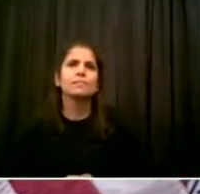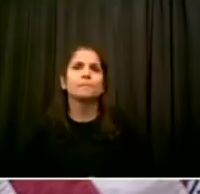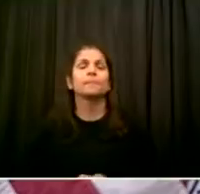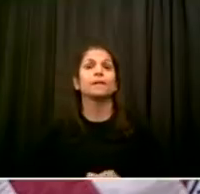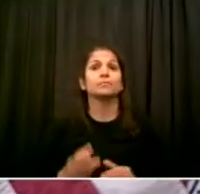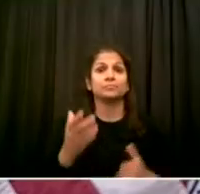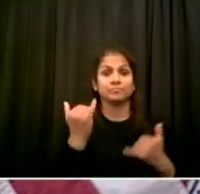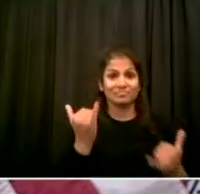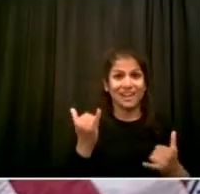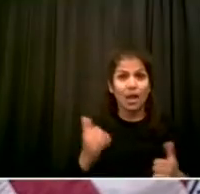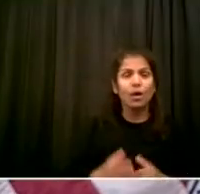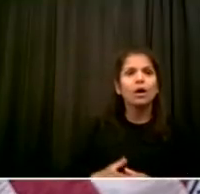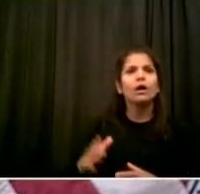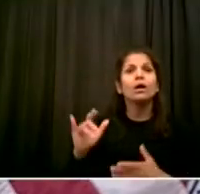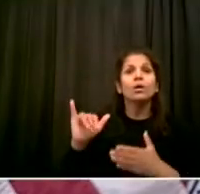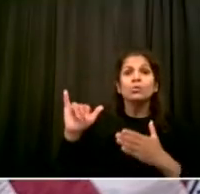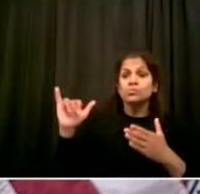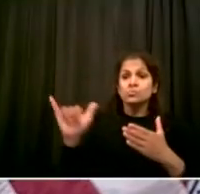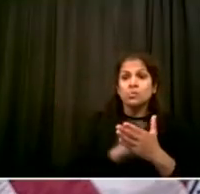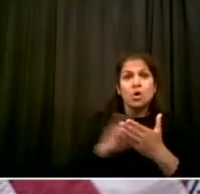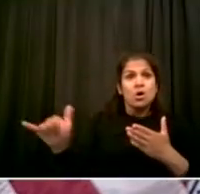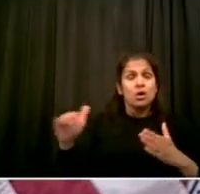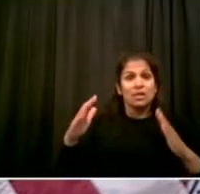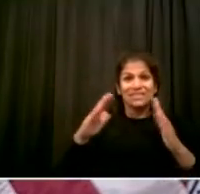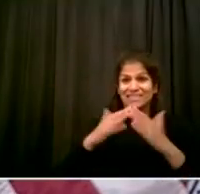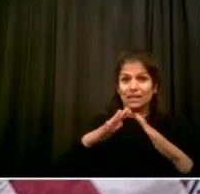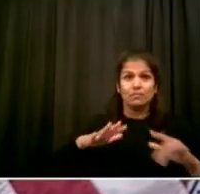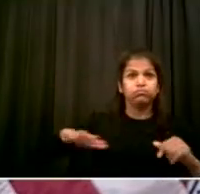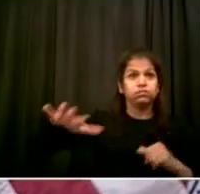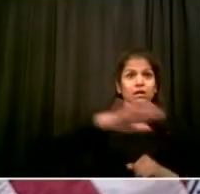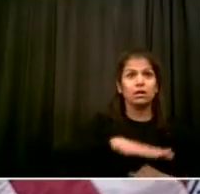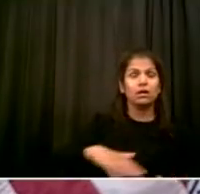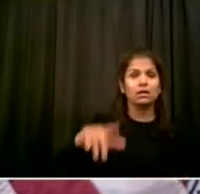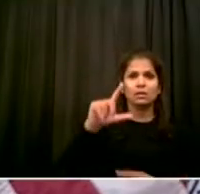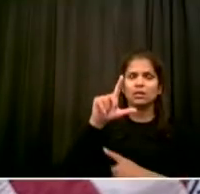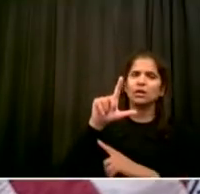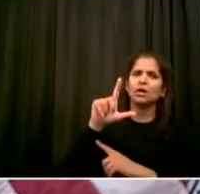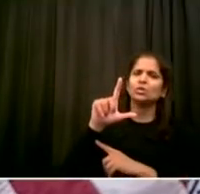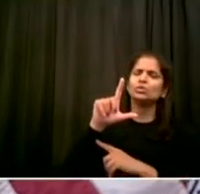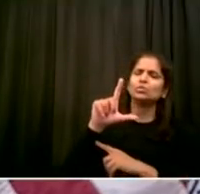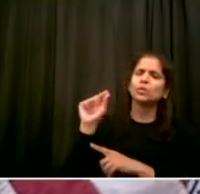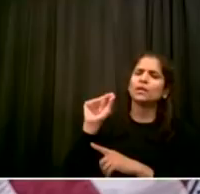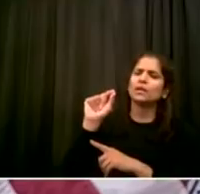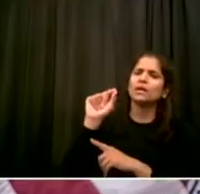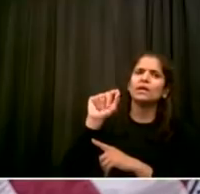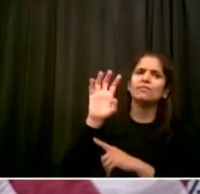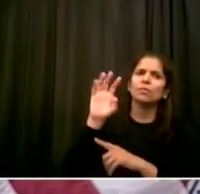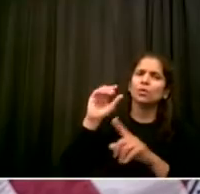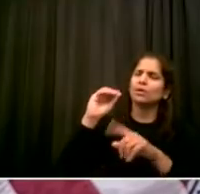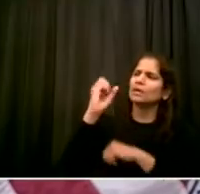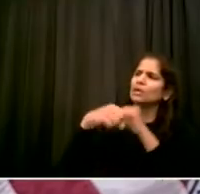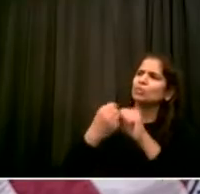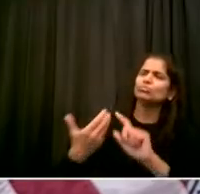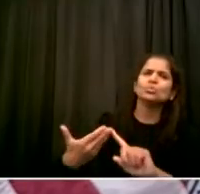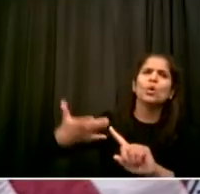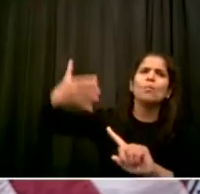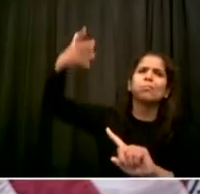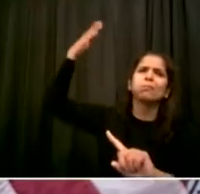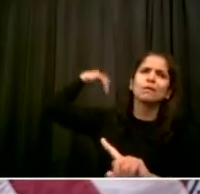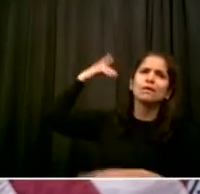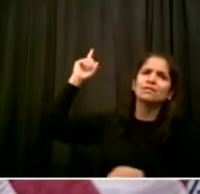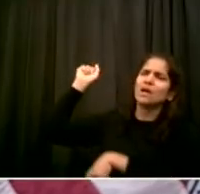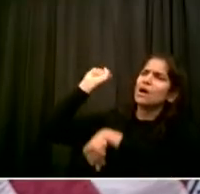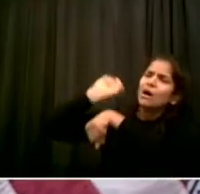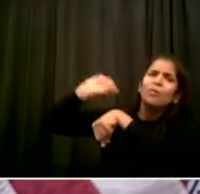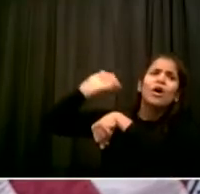valuable lessons. The city of today, a strong, careful, smart city when it comes to our finances. This is a city